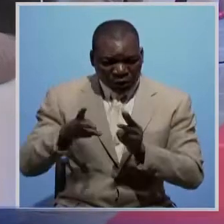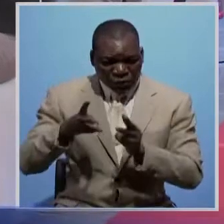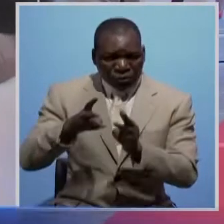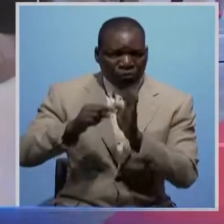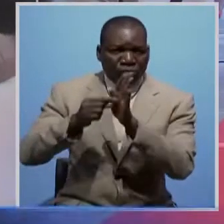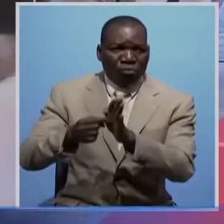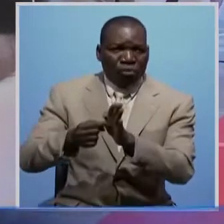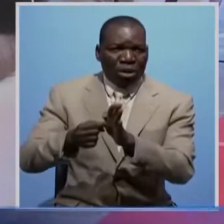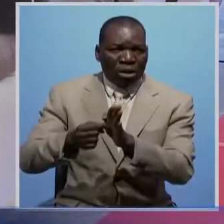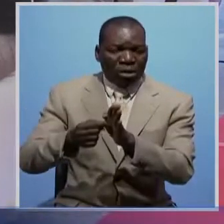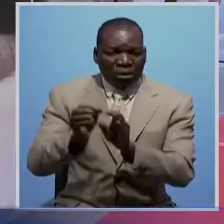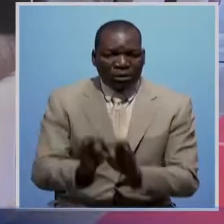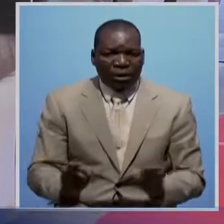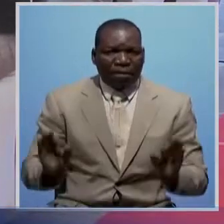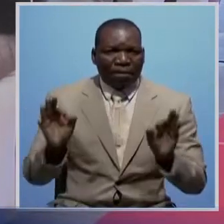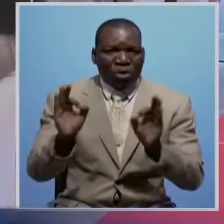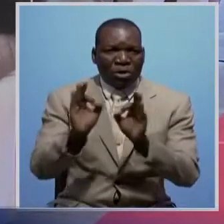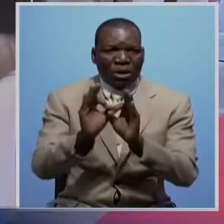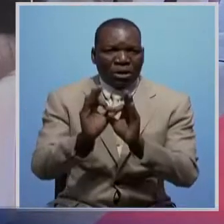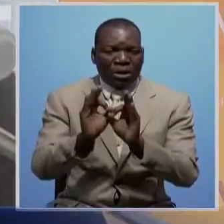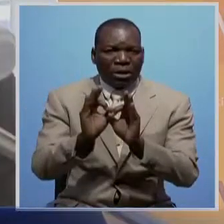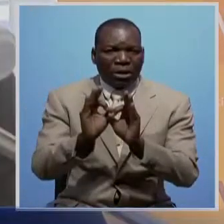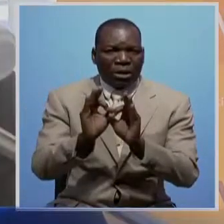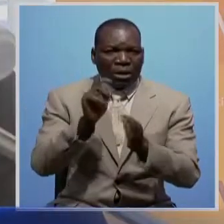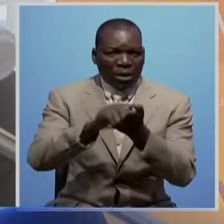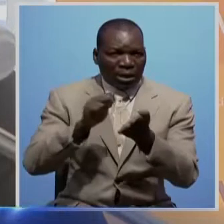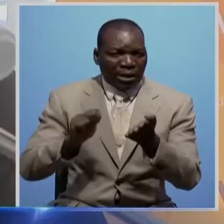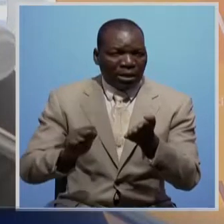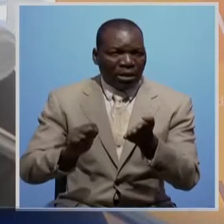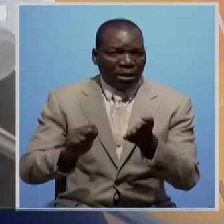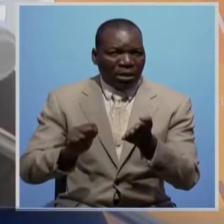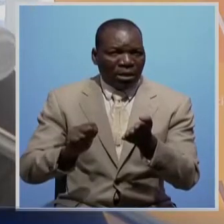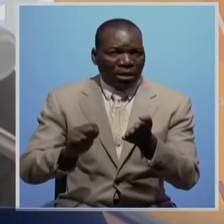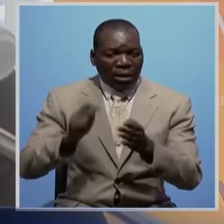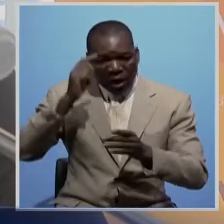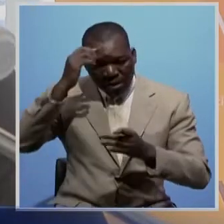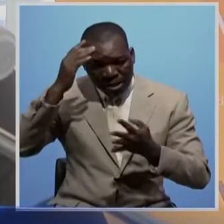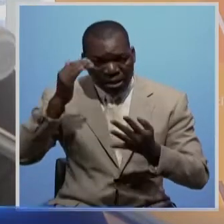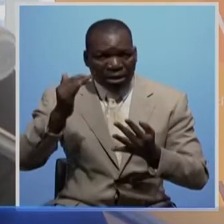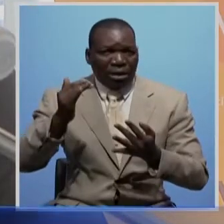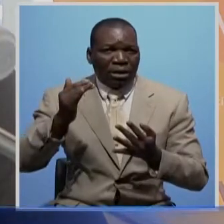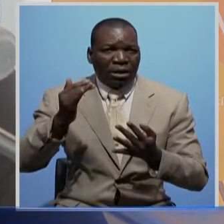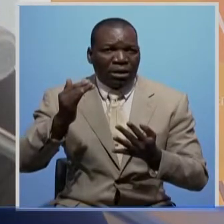agency. It's important that the confidence that is expected